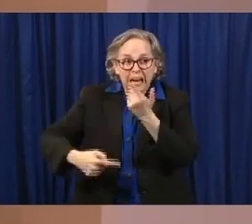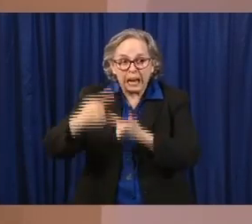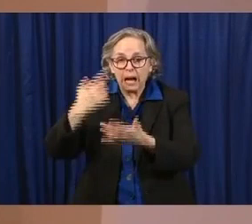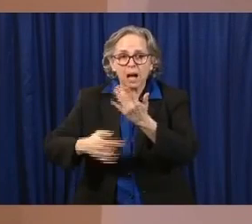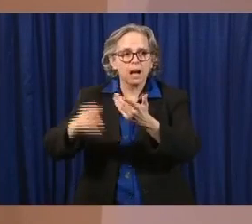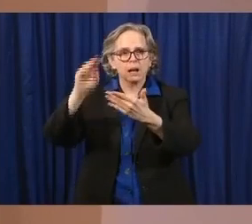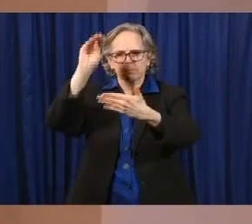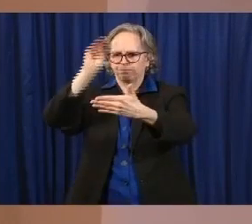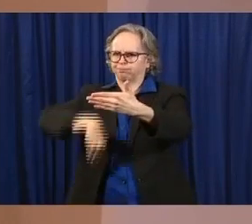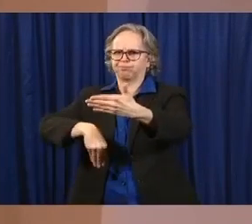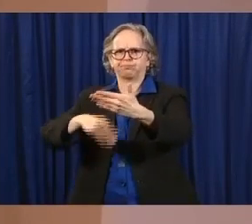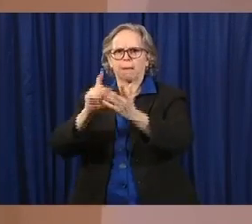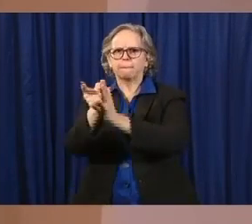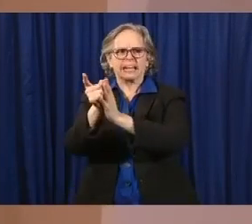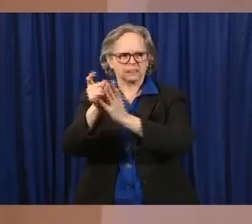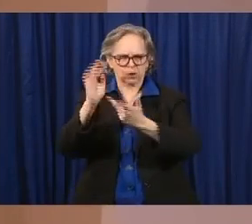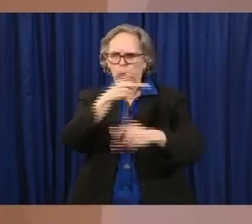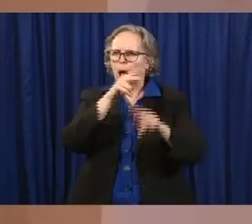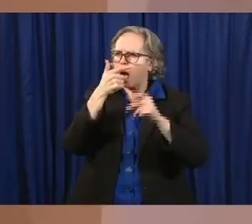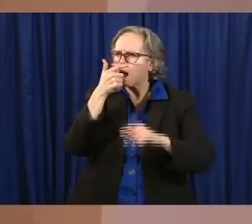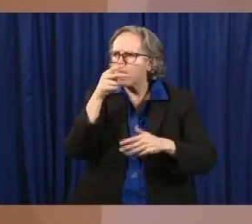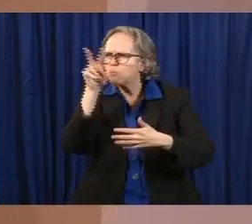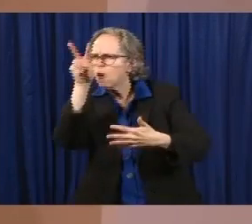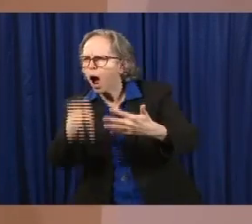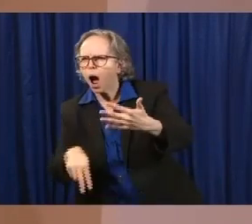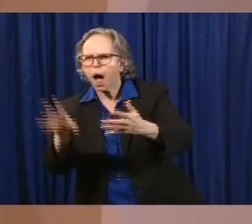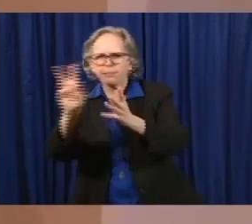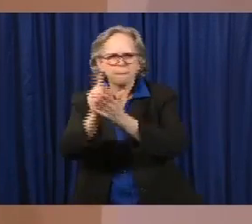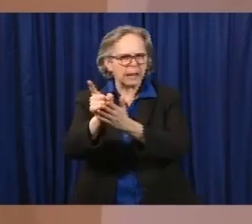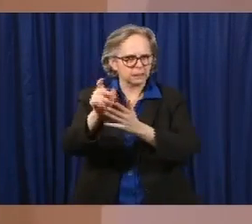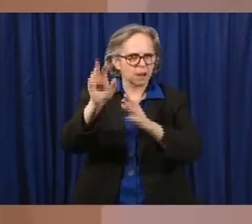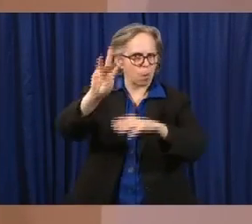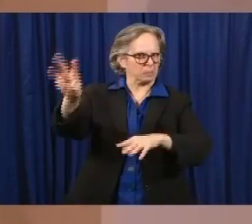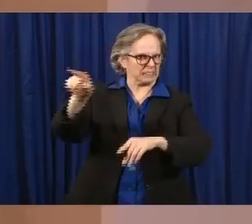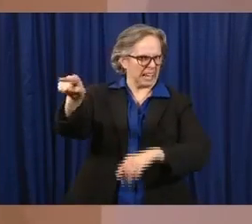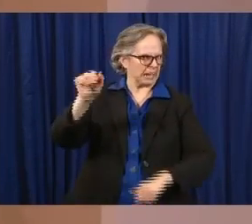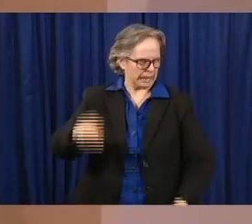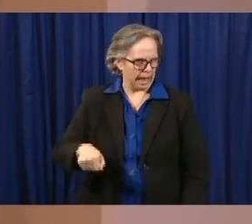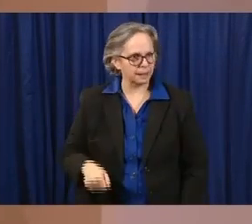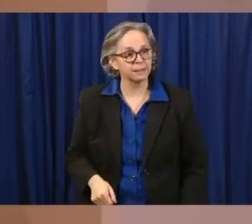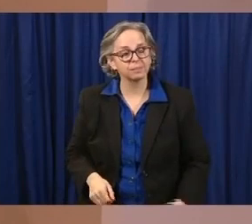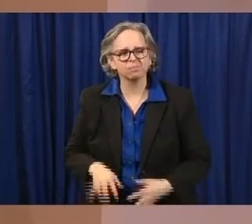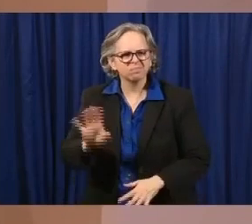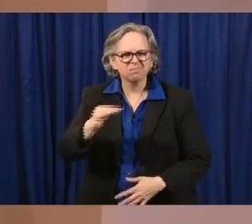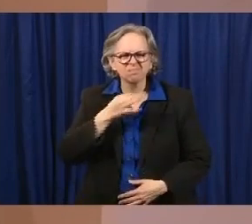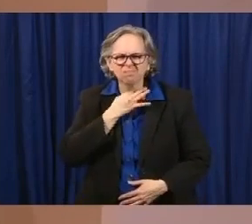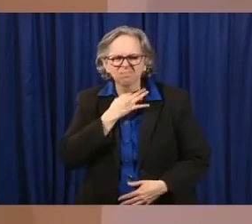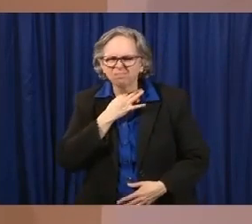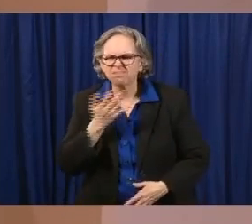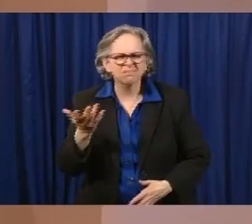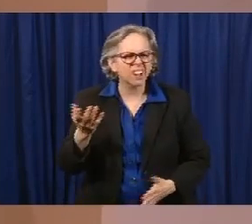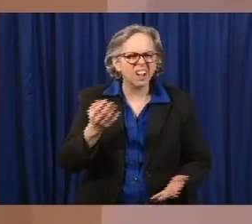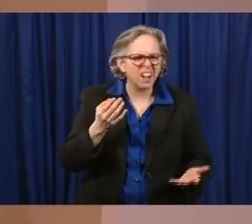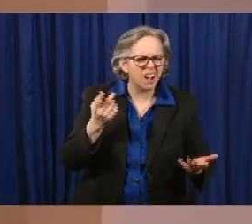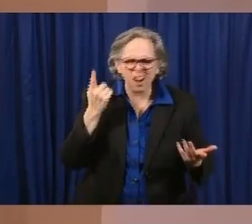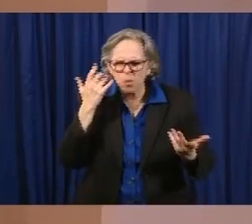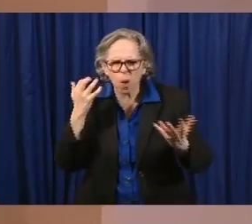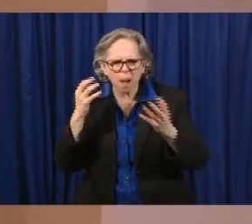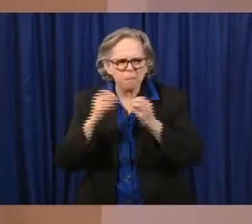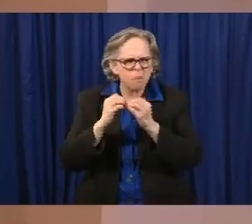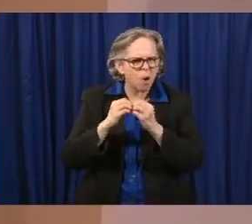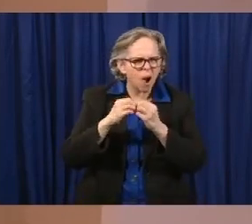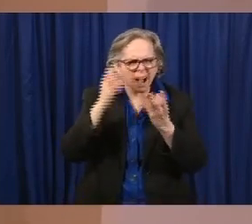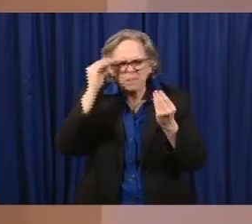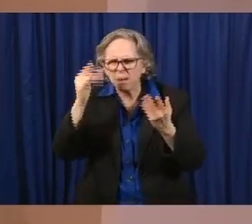that process is working. And if you have questions, want to make an inquiry about the